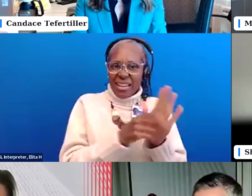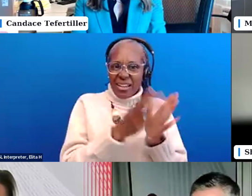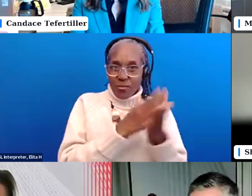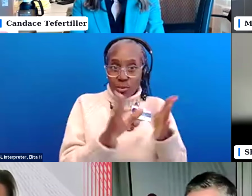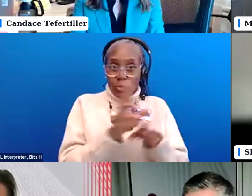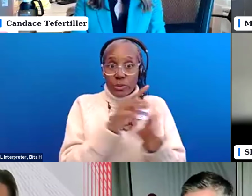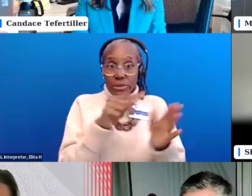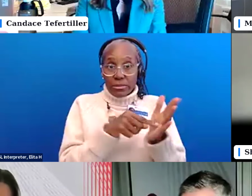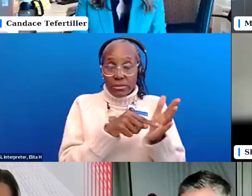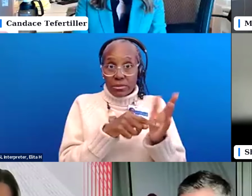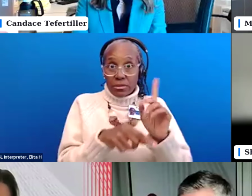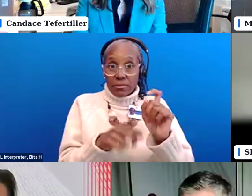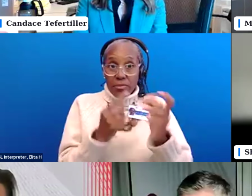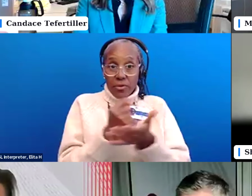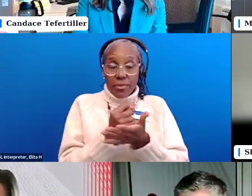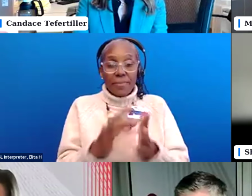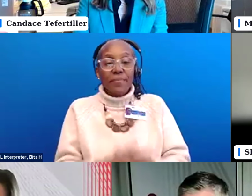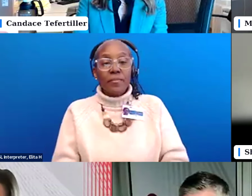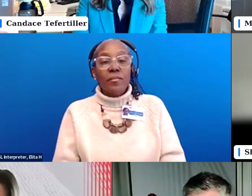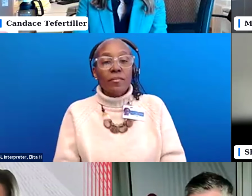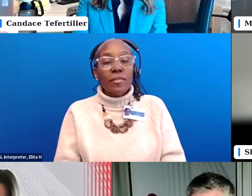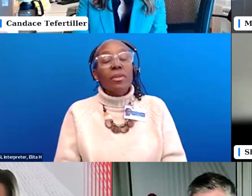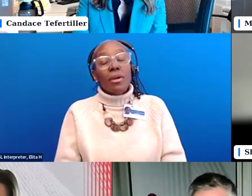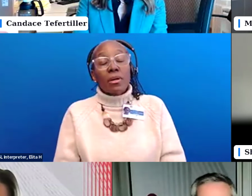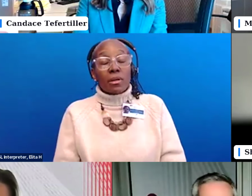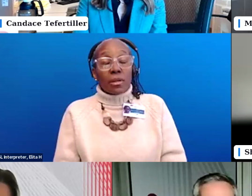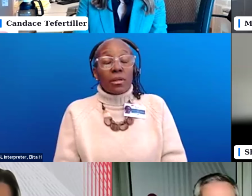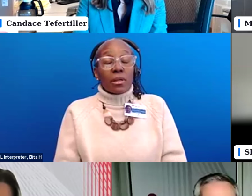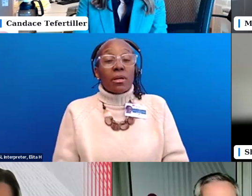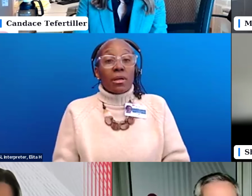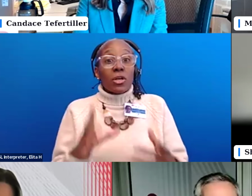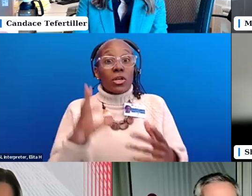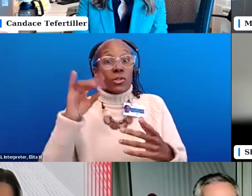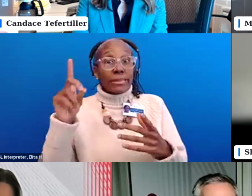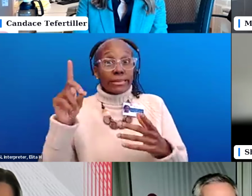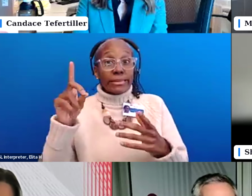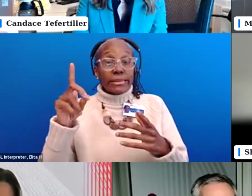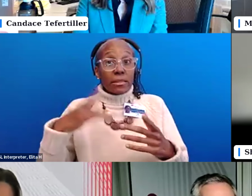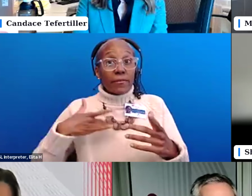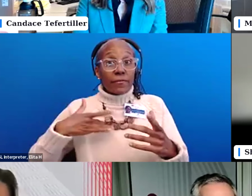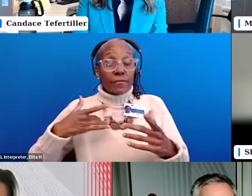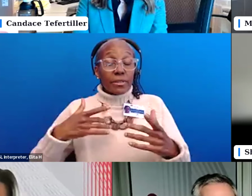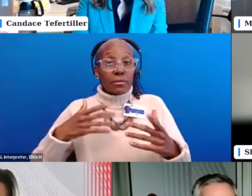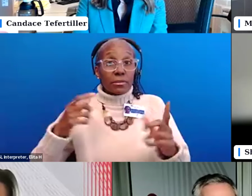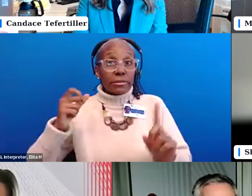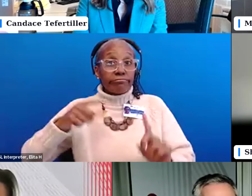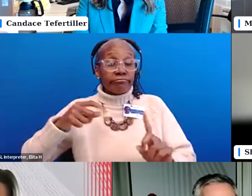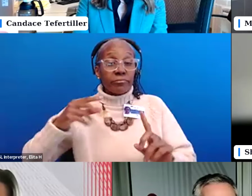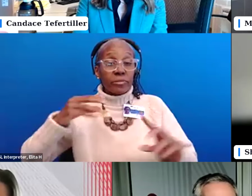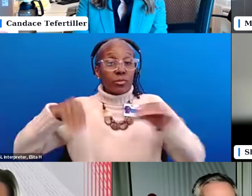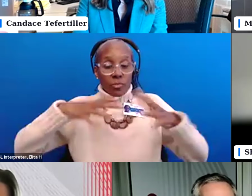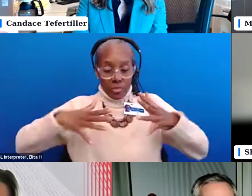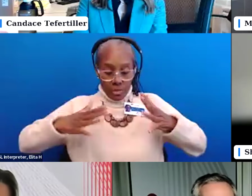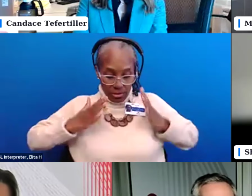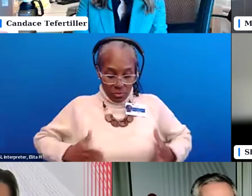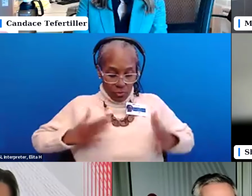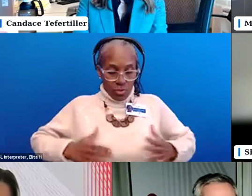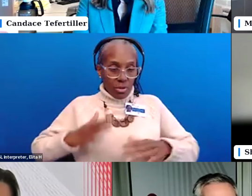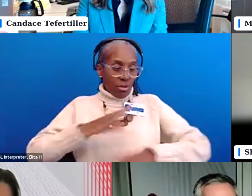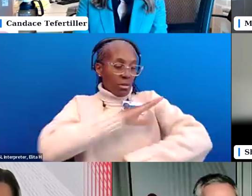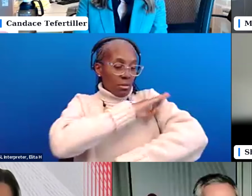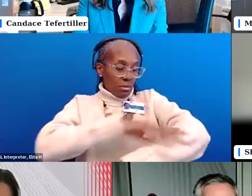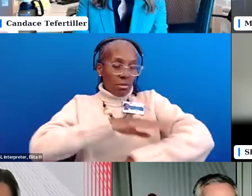to using the therapy. Yes, I was able to feel the stimulation and get some movement in my trunk, lower limbs,